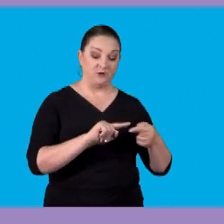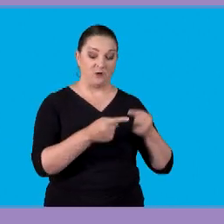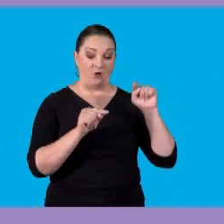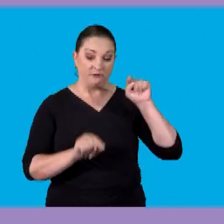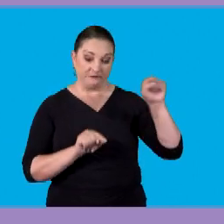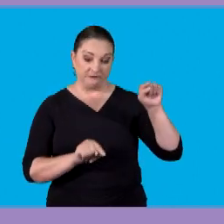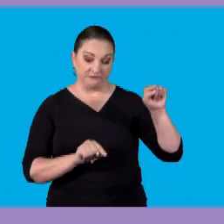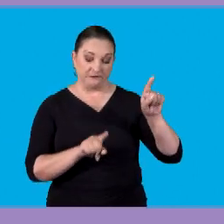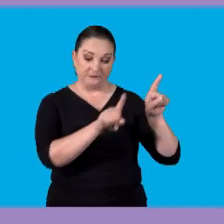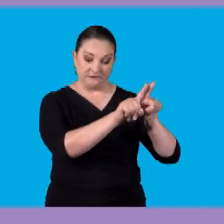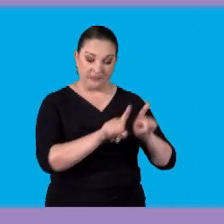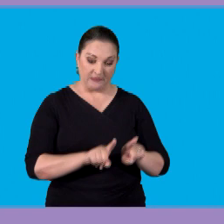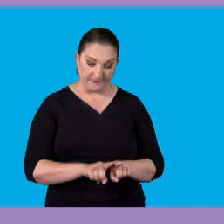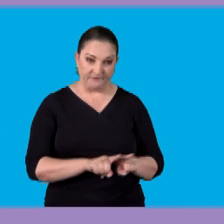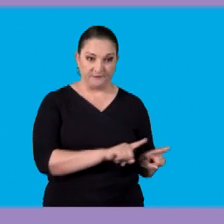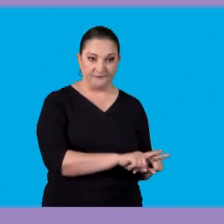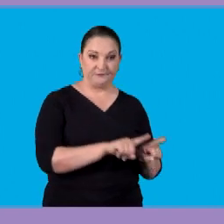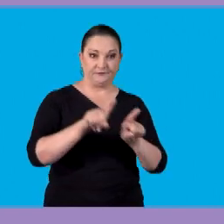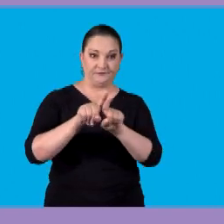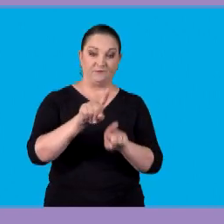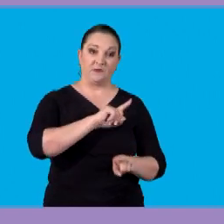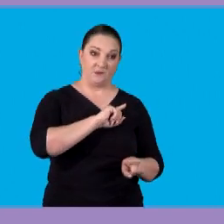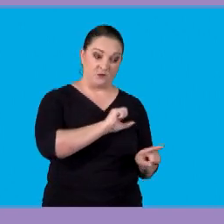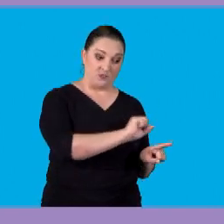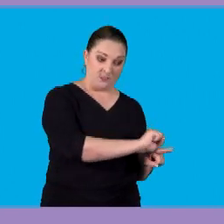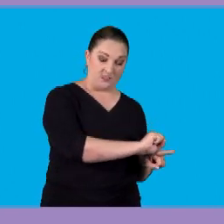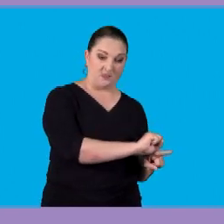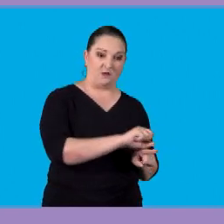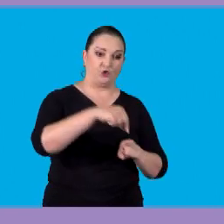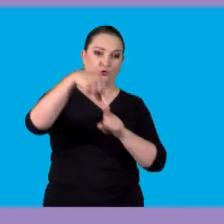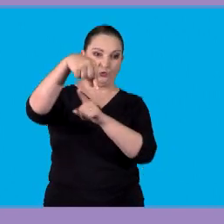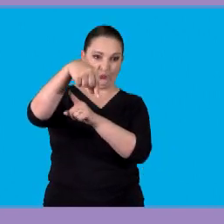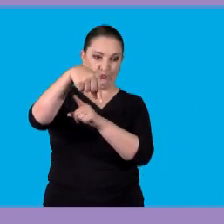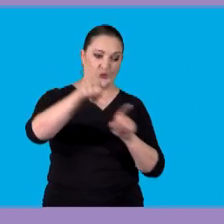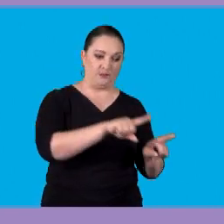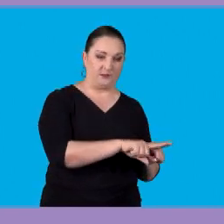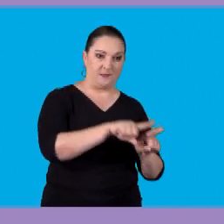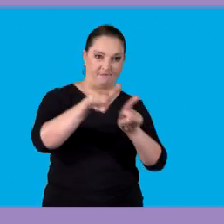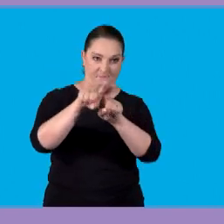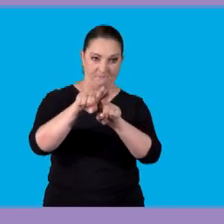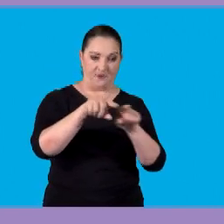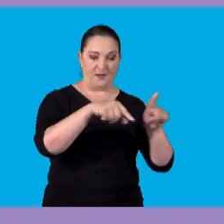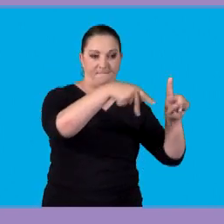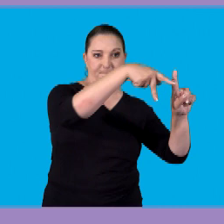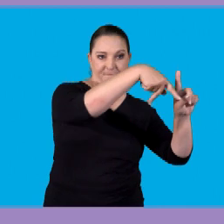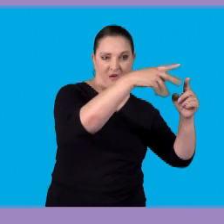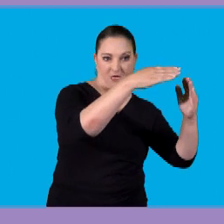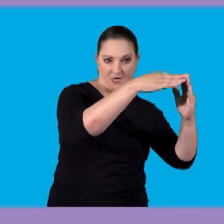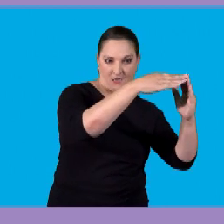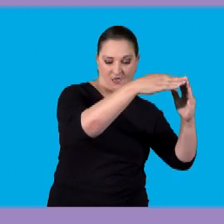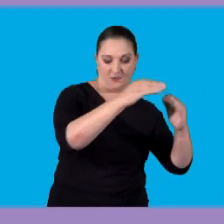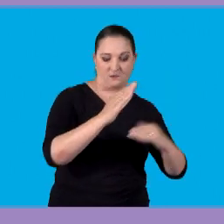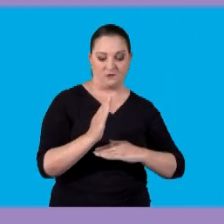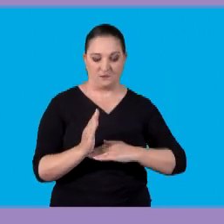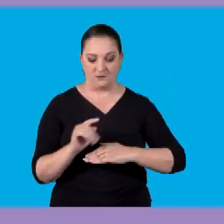opposite angles are equal. So that means that angle S is equals to angle Q and angle P is